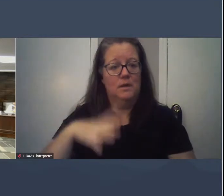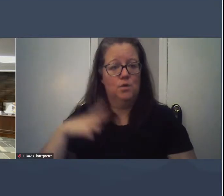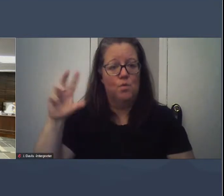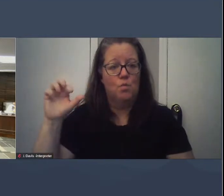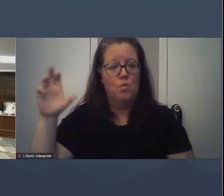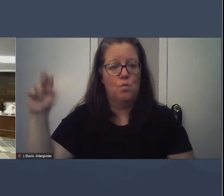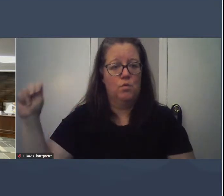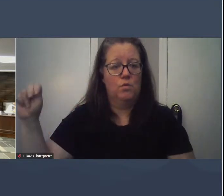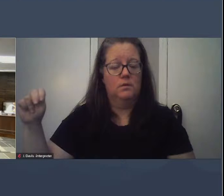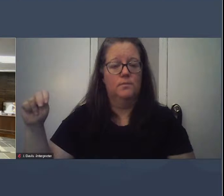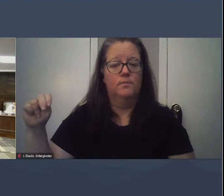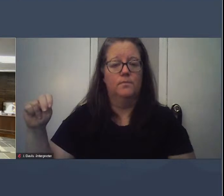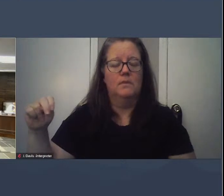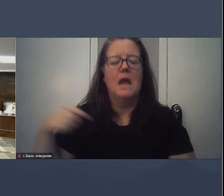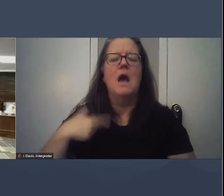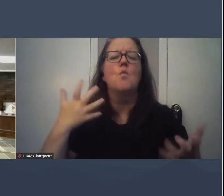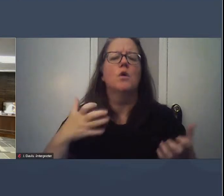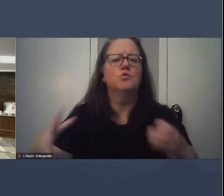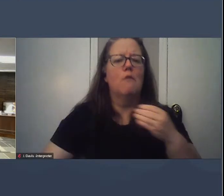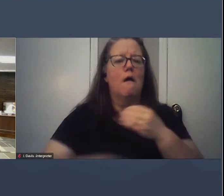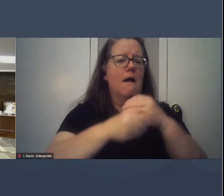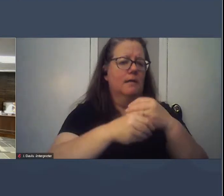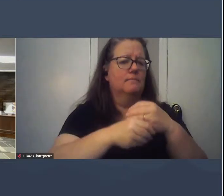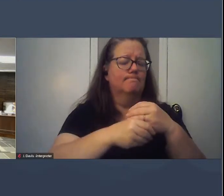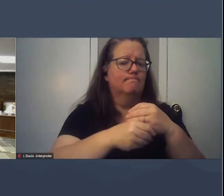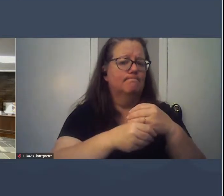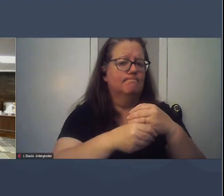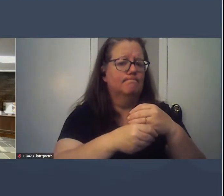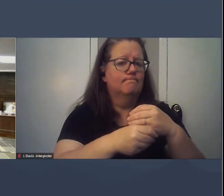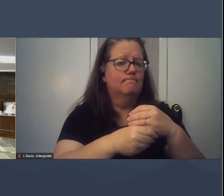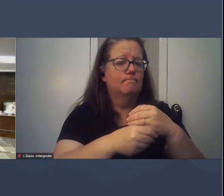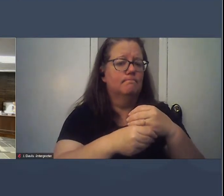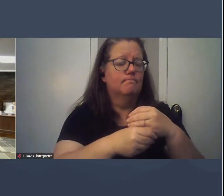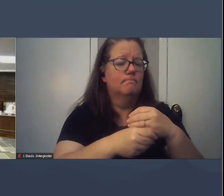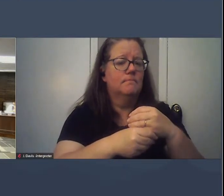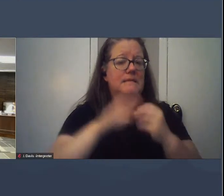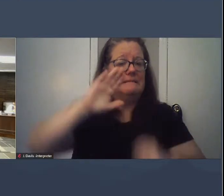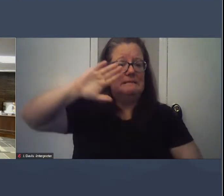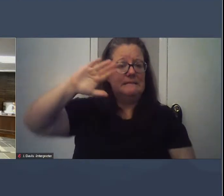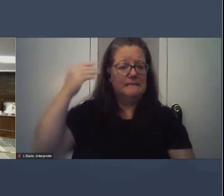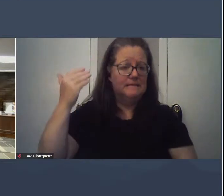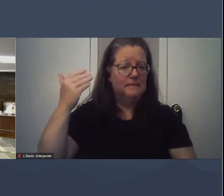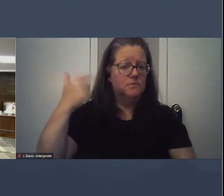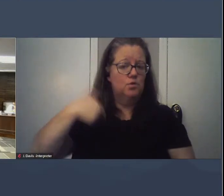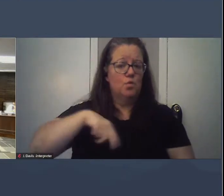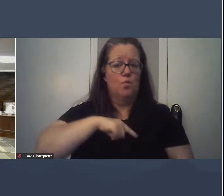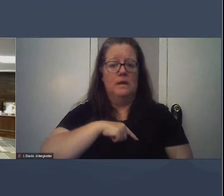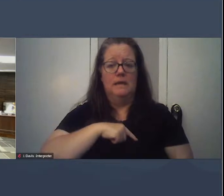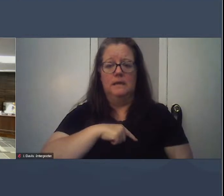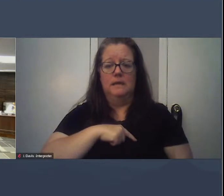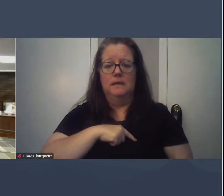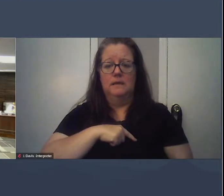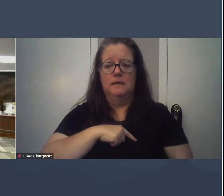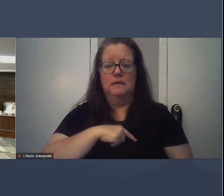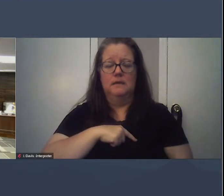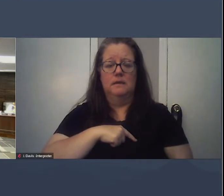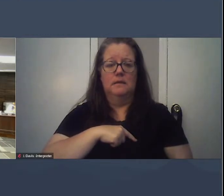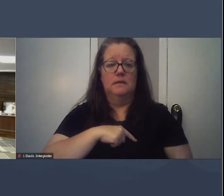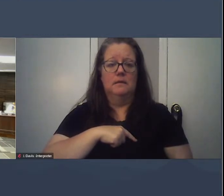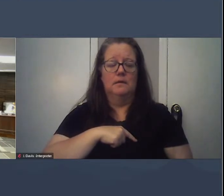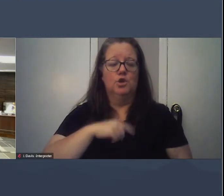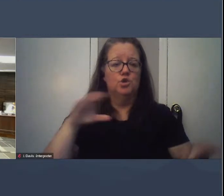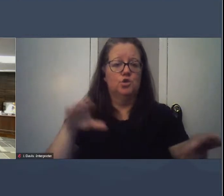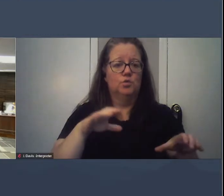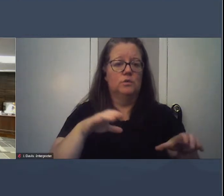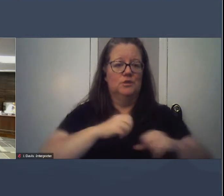I guess this is piggybacking on that, but, it seems that if we're doing this much for Homeland